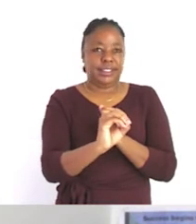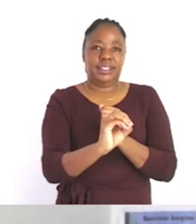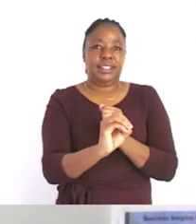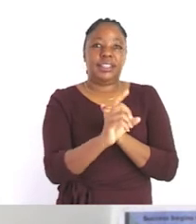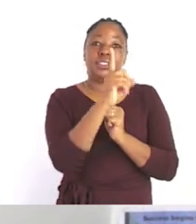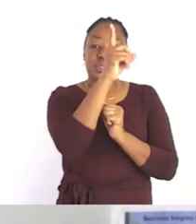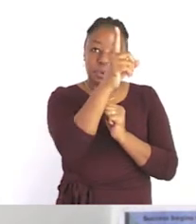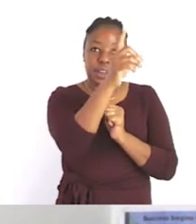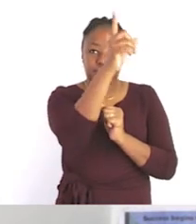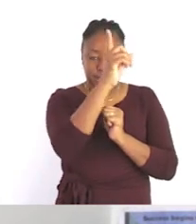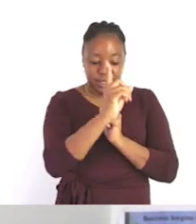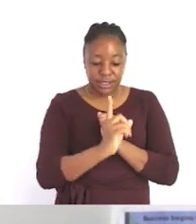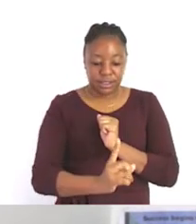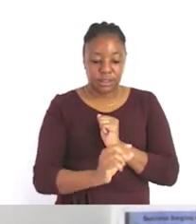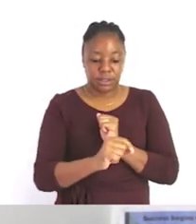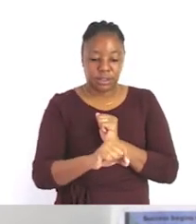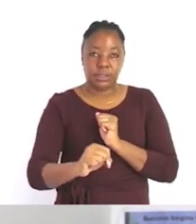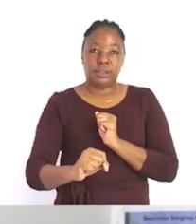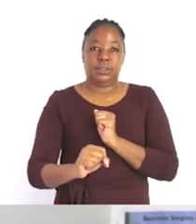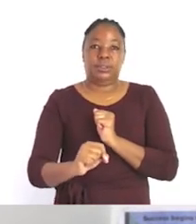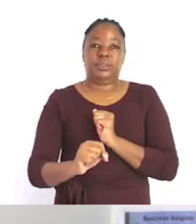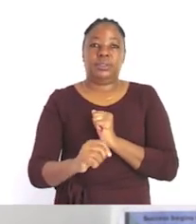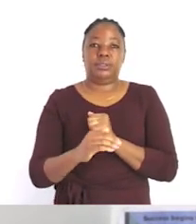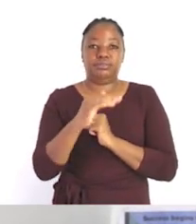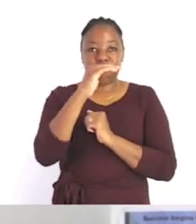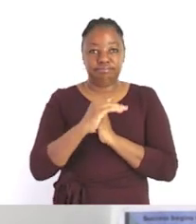from 1, it becomes 1.